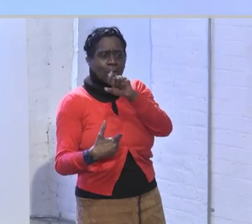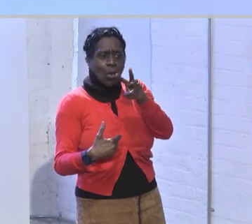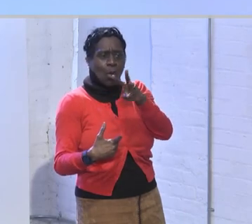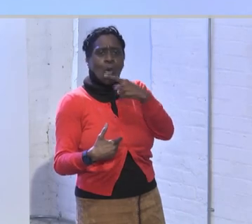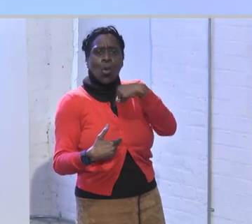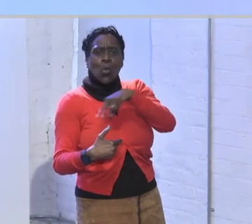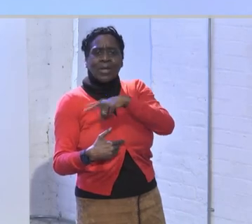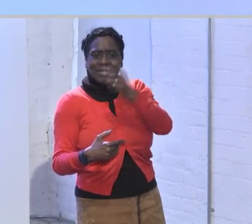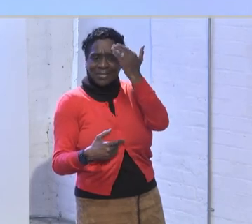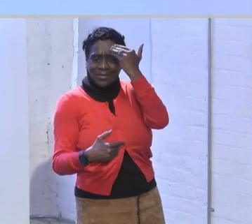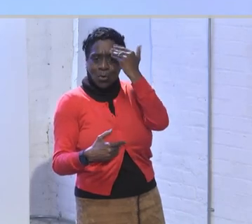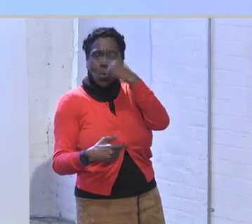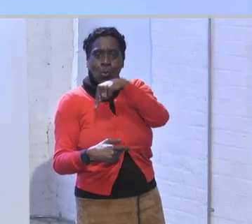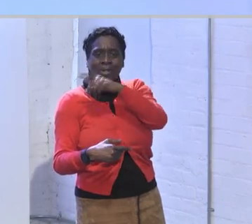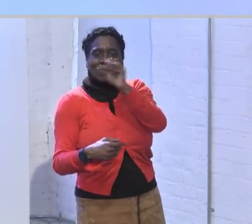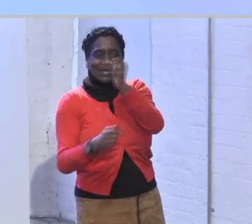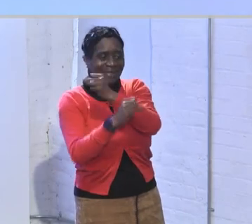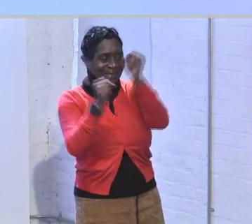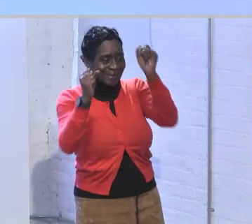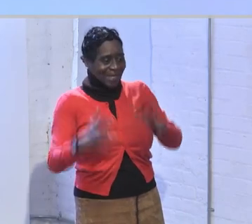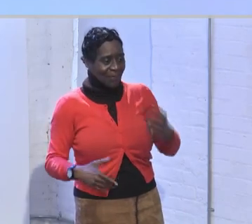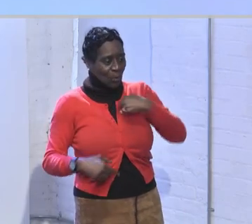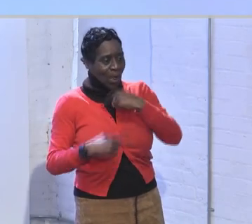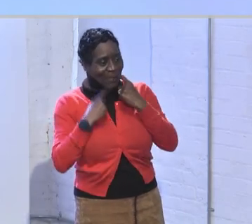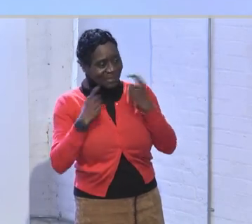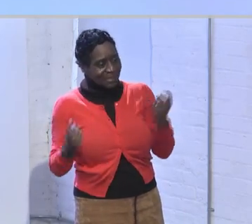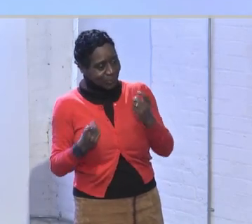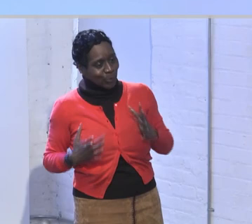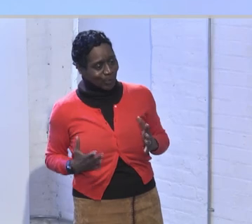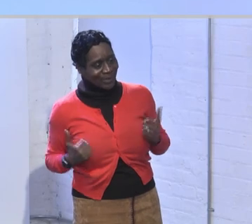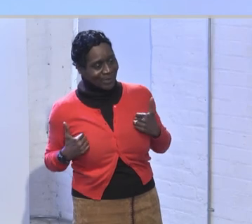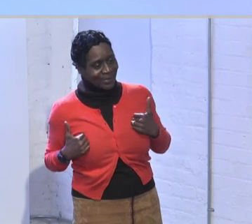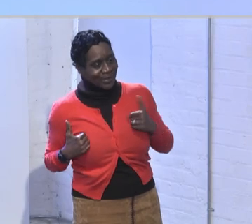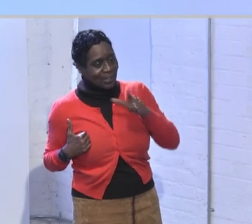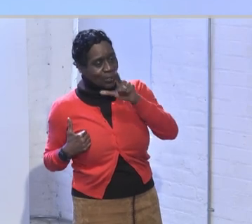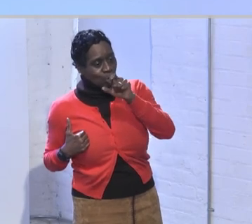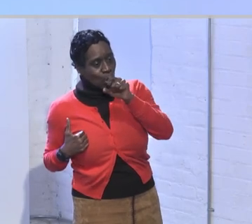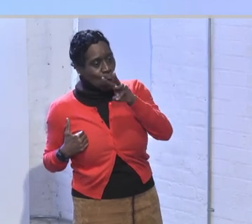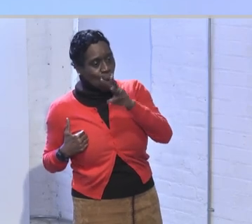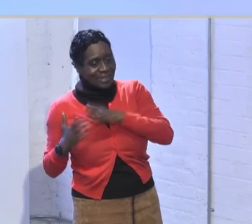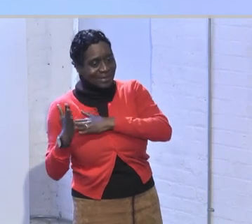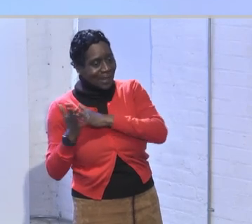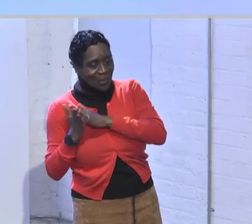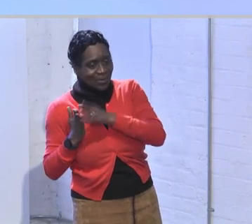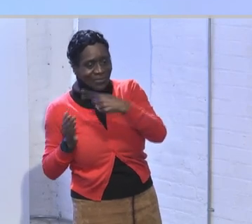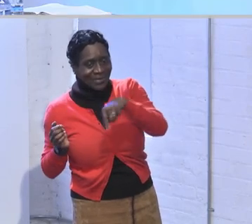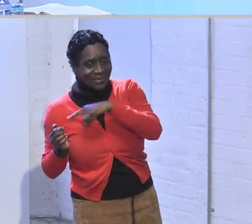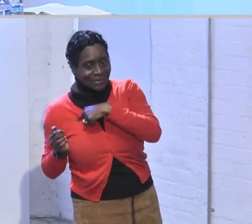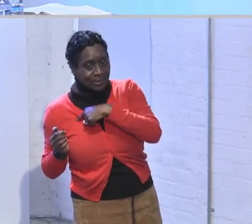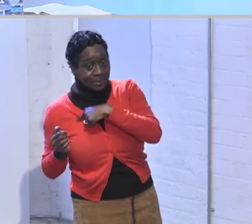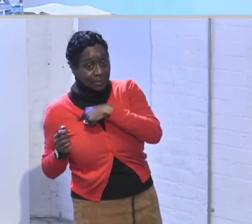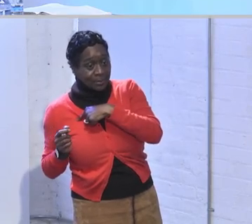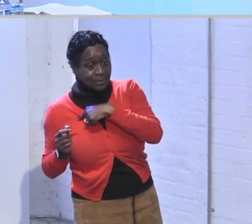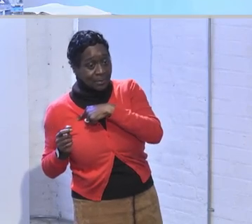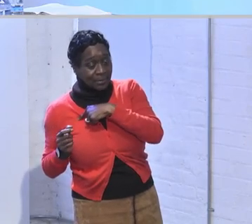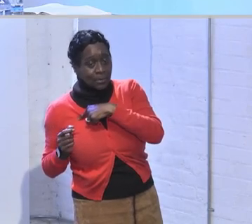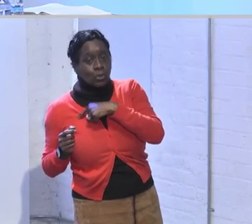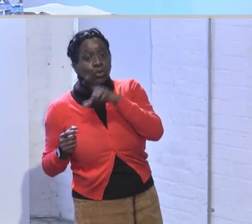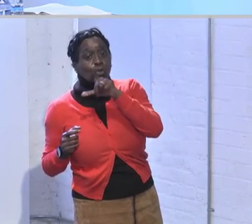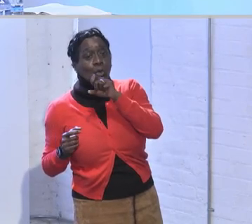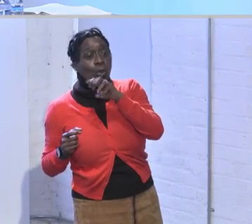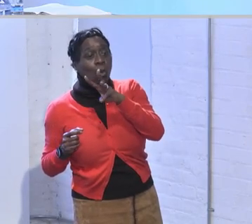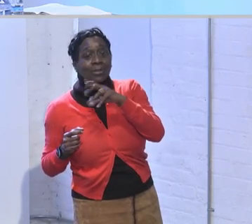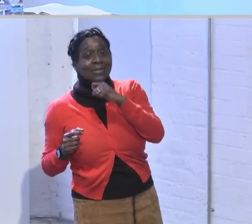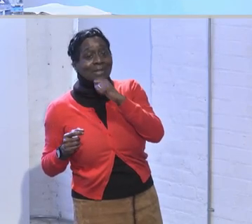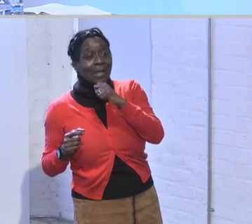a Savior, is to teach us that we're sinful. The law just doesn't do much to motivate us, and the law just doesn't